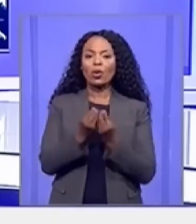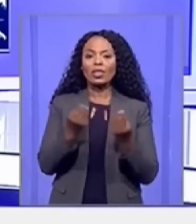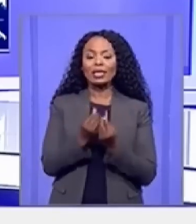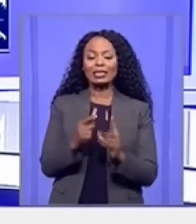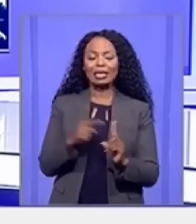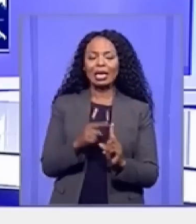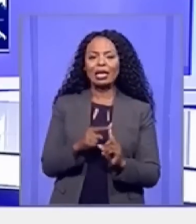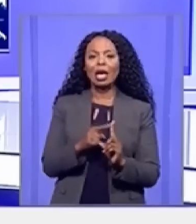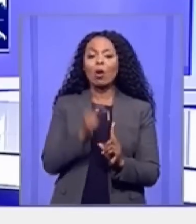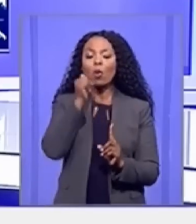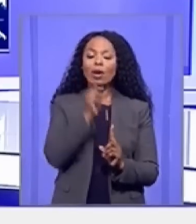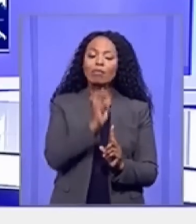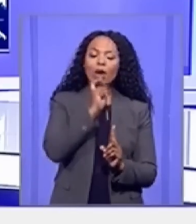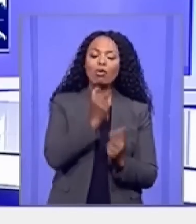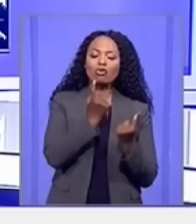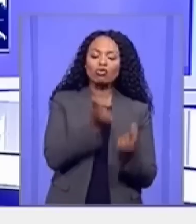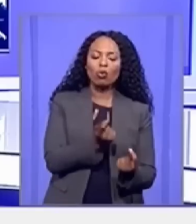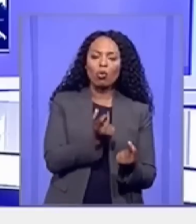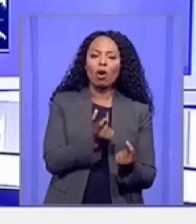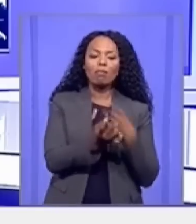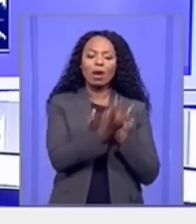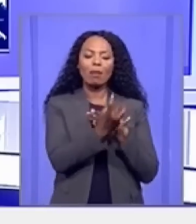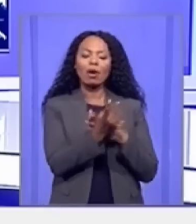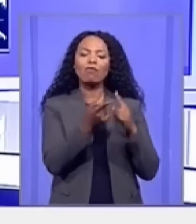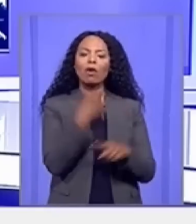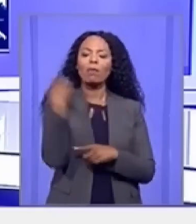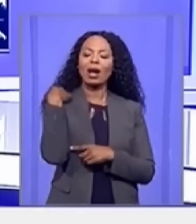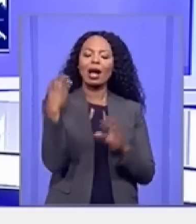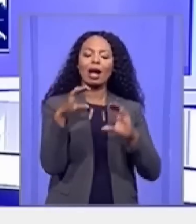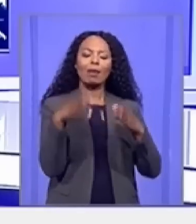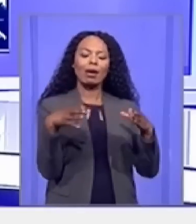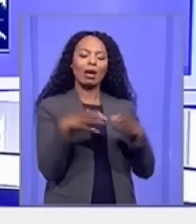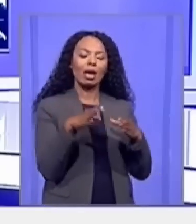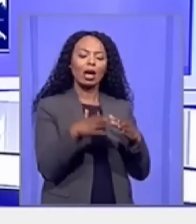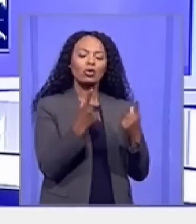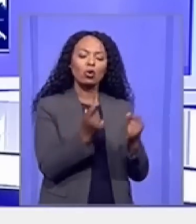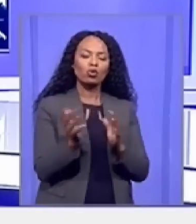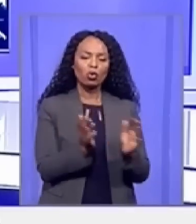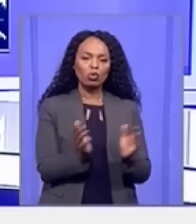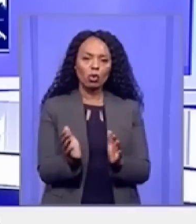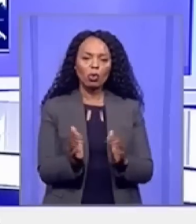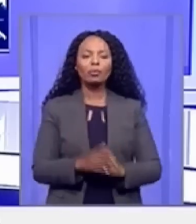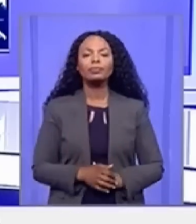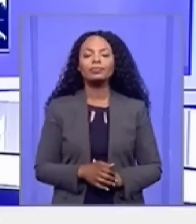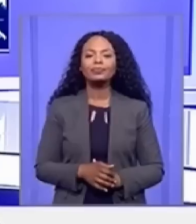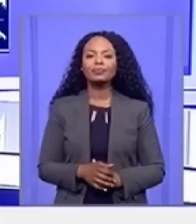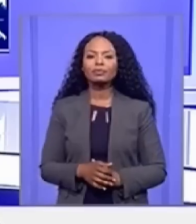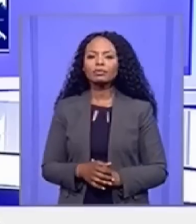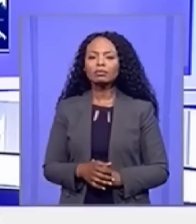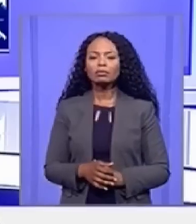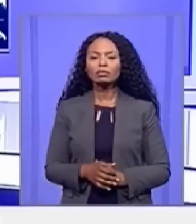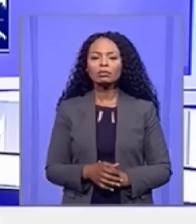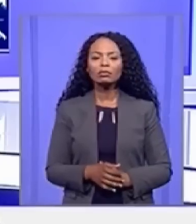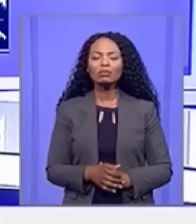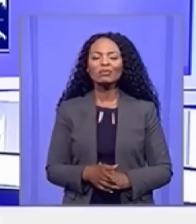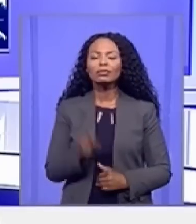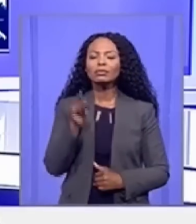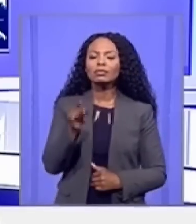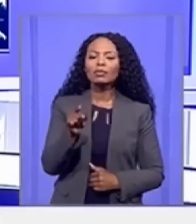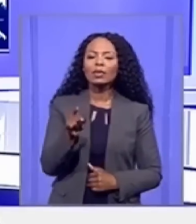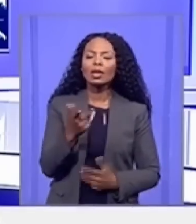etsa hobaneng a ne a eleditswe ke matona a hae hore sebetsa ka tsela e itseng jwale re ile ga